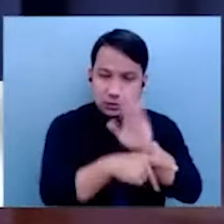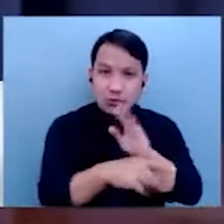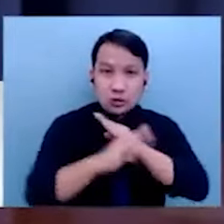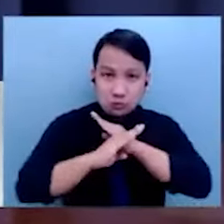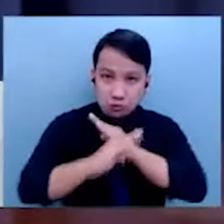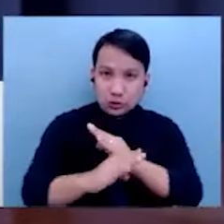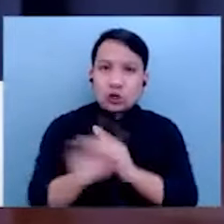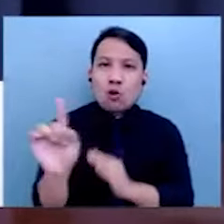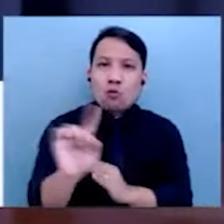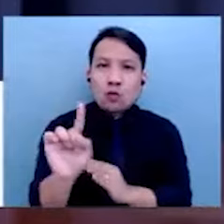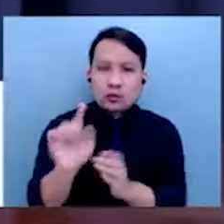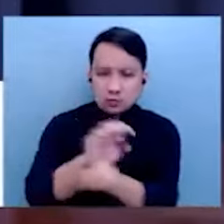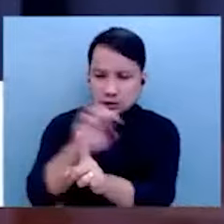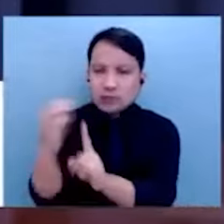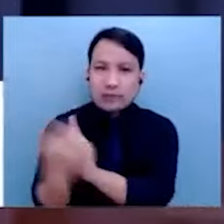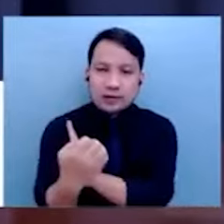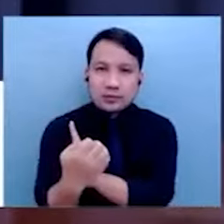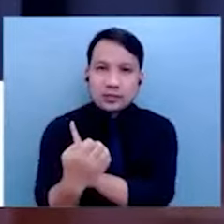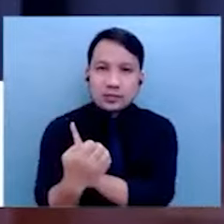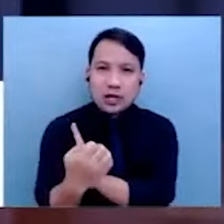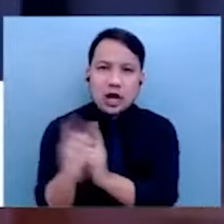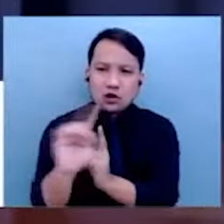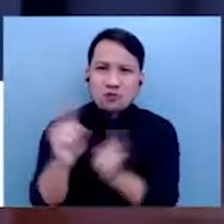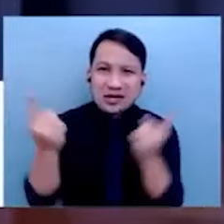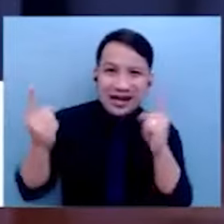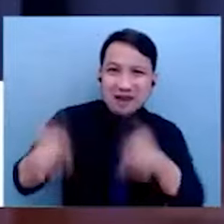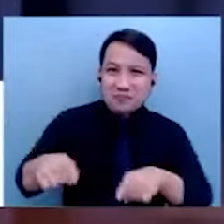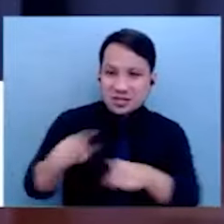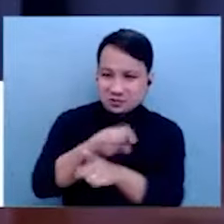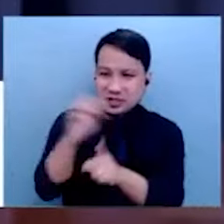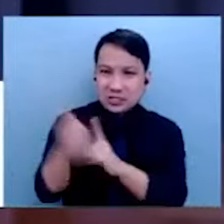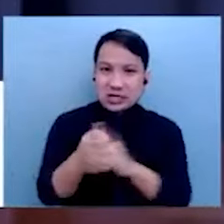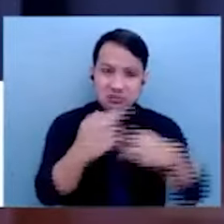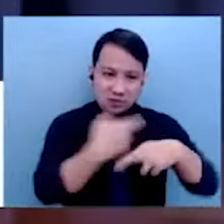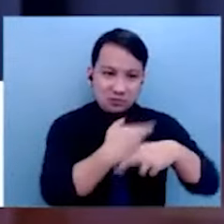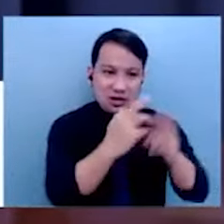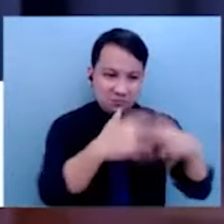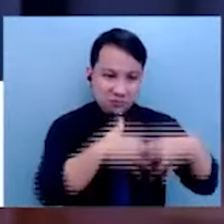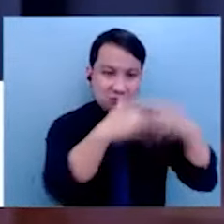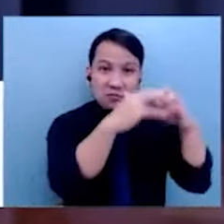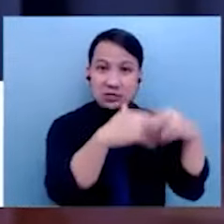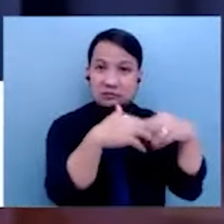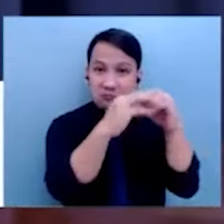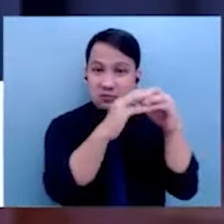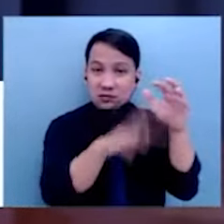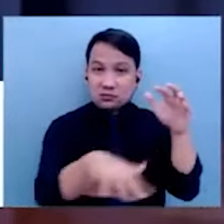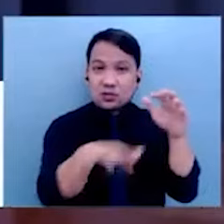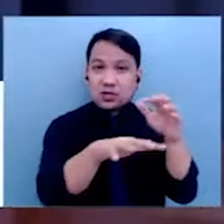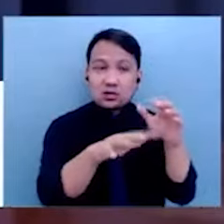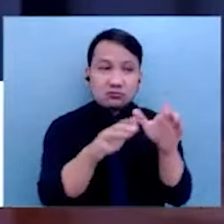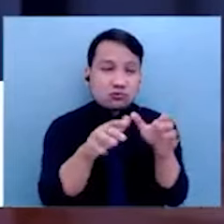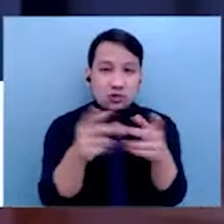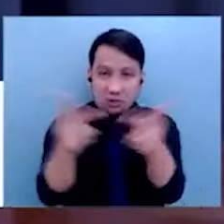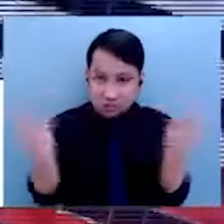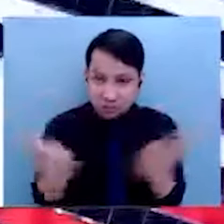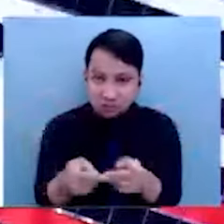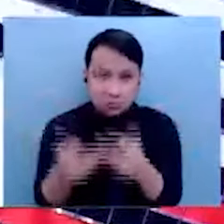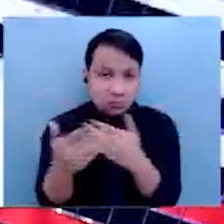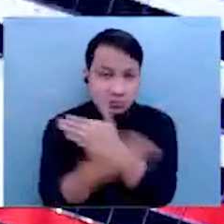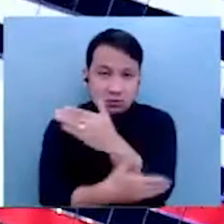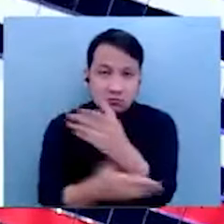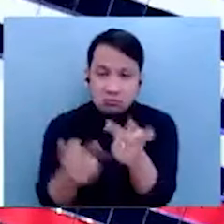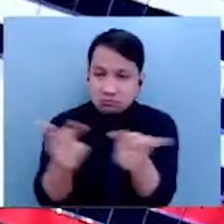and environmental effect of this reclamation in their respective geography. All right, maraming